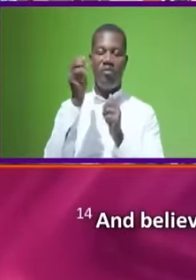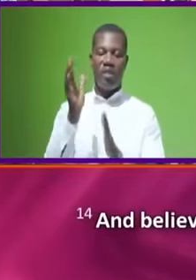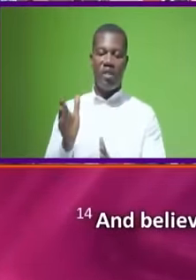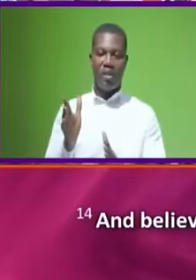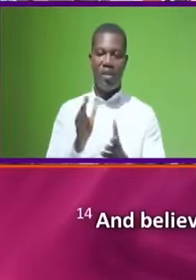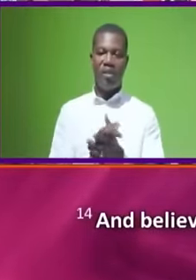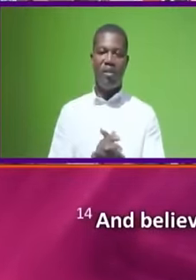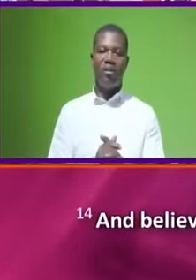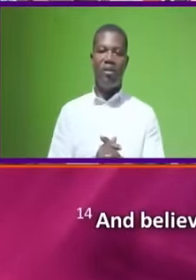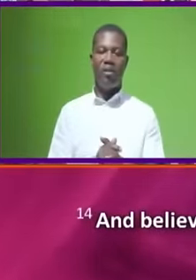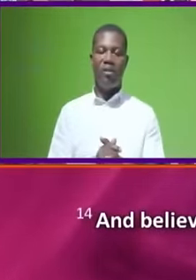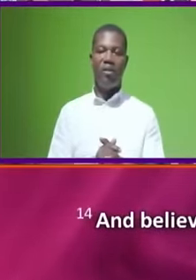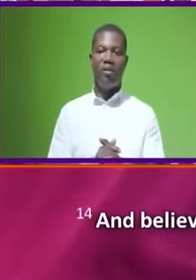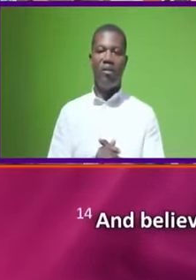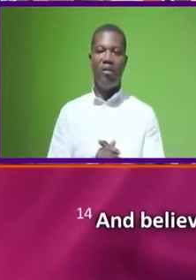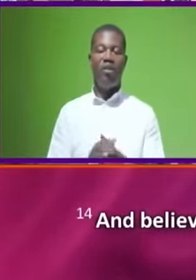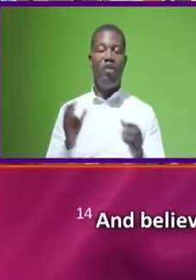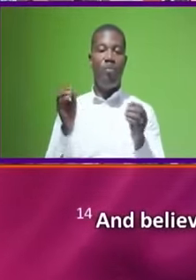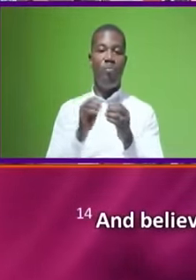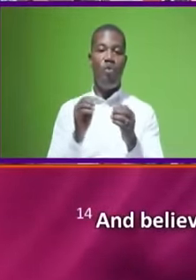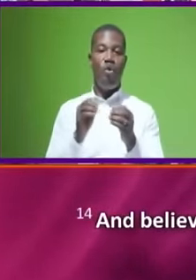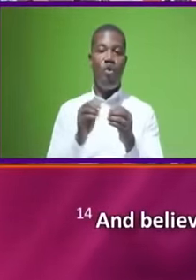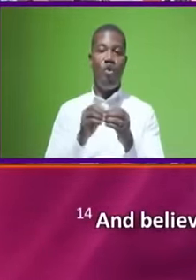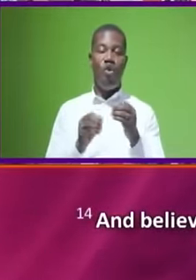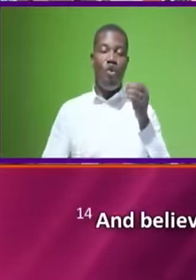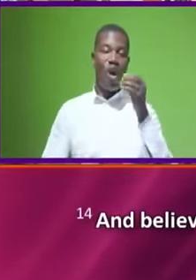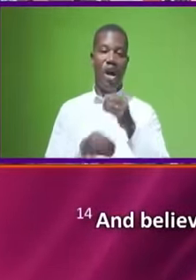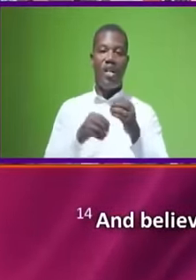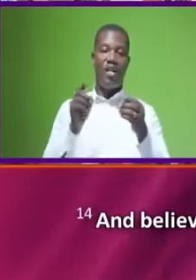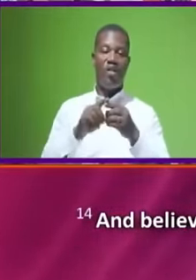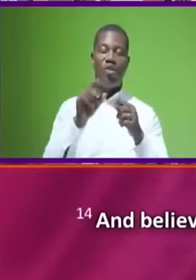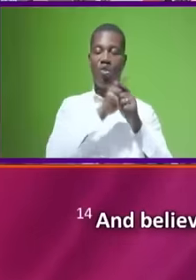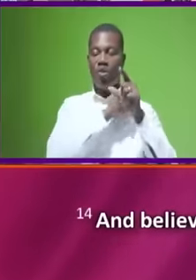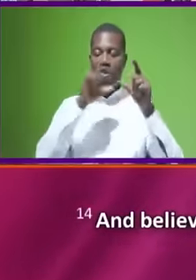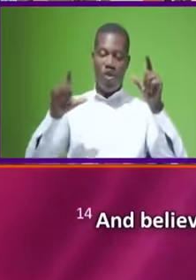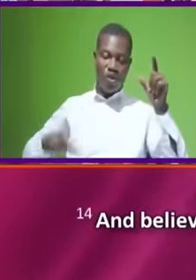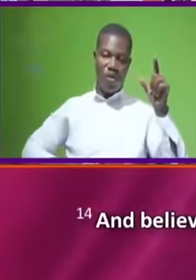And believers were the more added to the Lord.